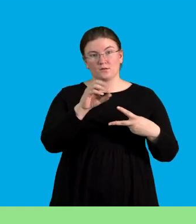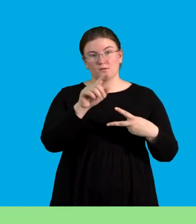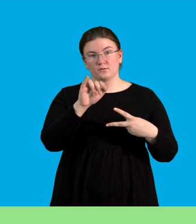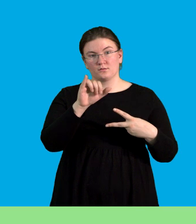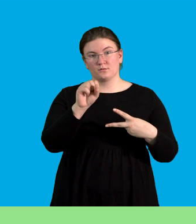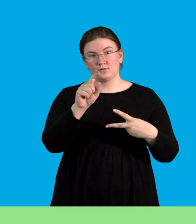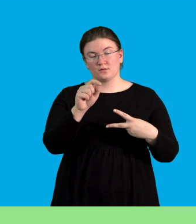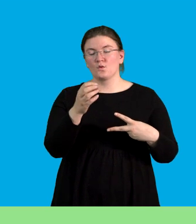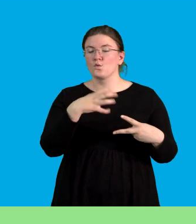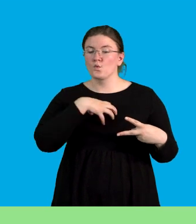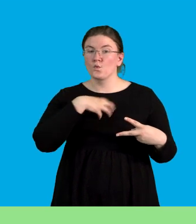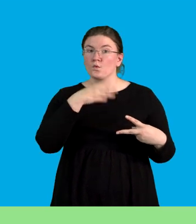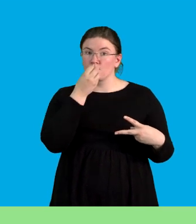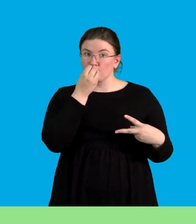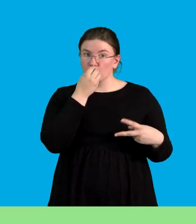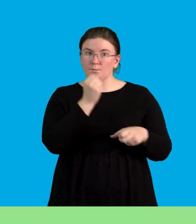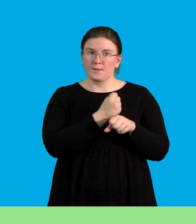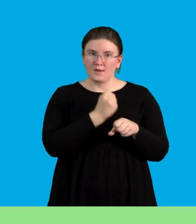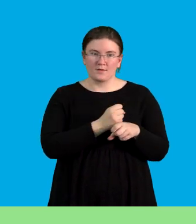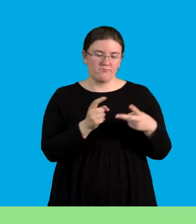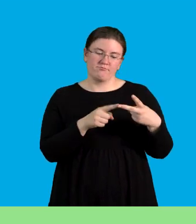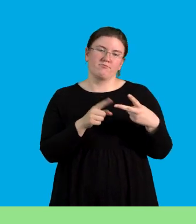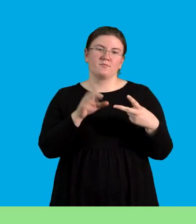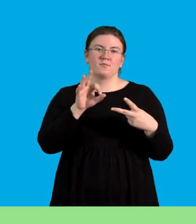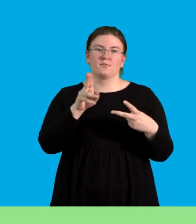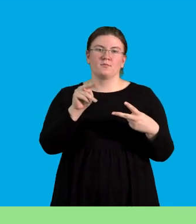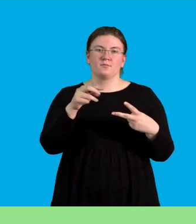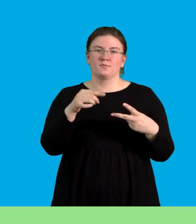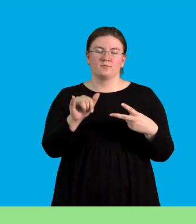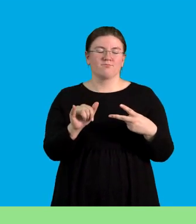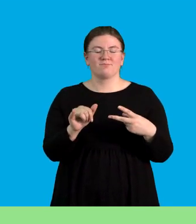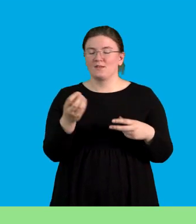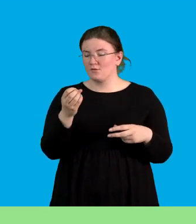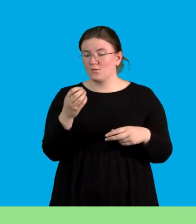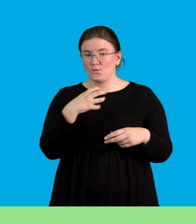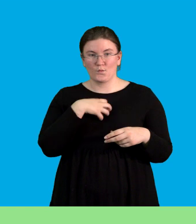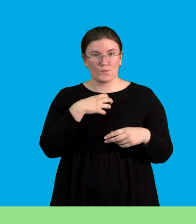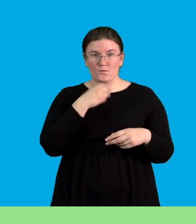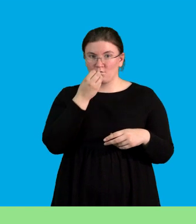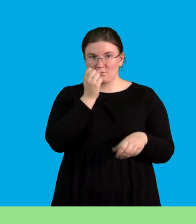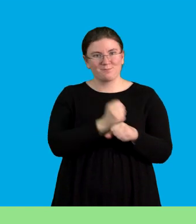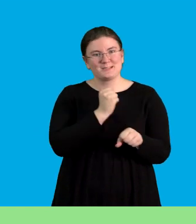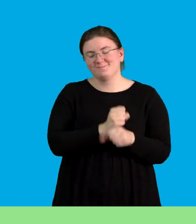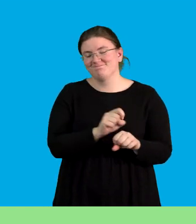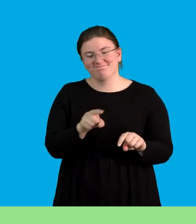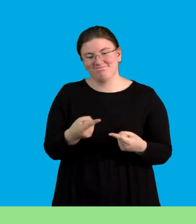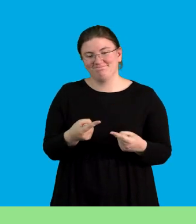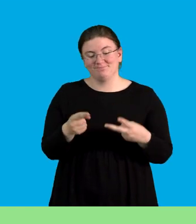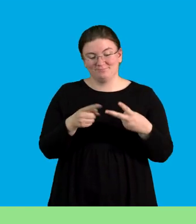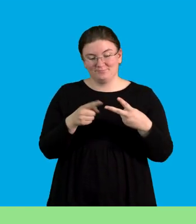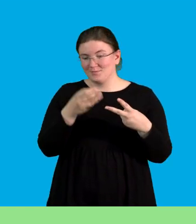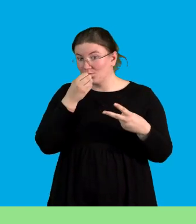Protists make their own food, while fungi cannot make their own food. Fungi feeds on dead